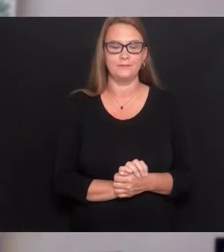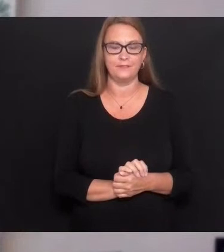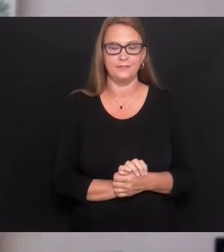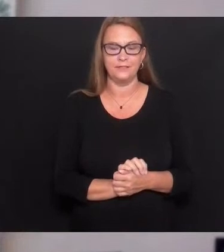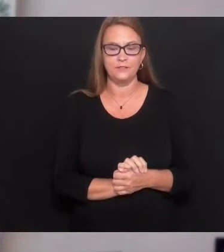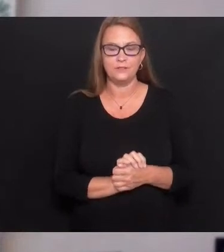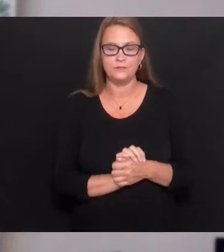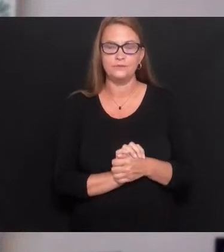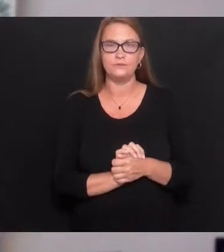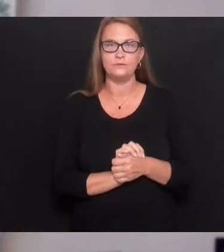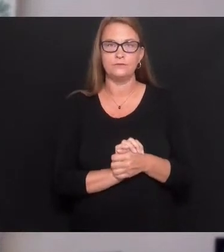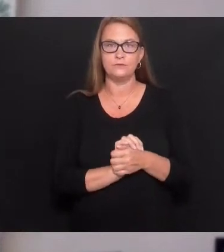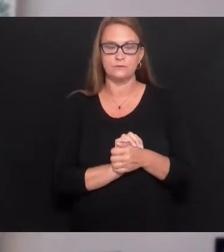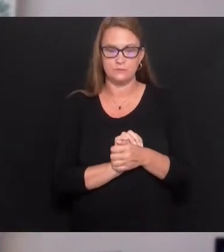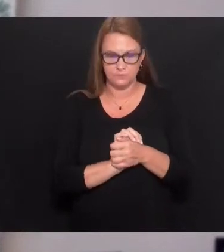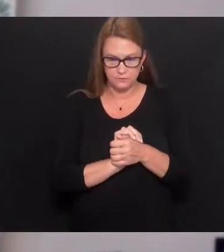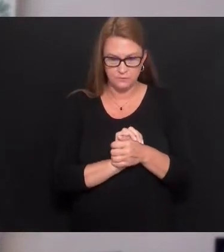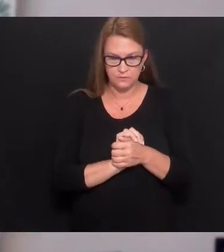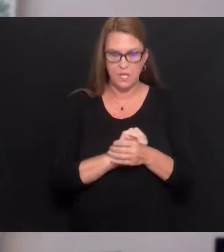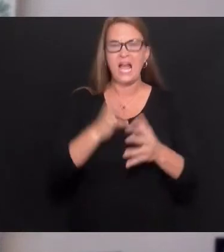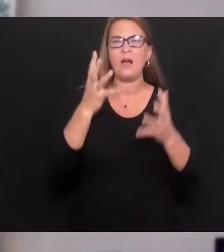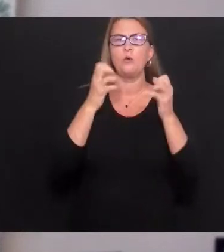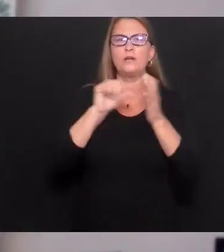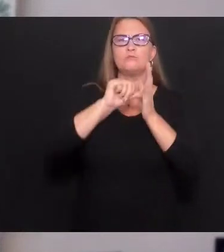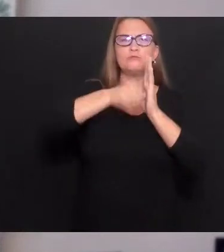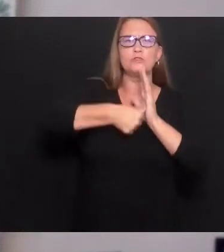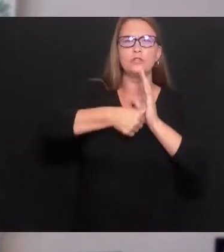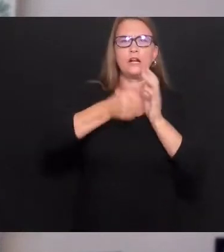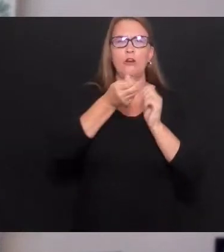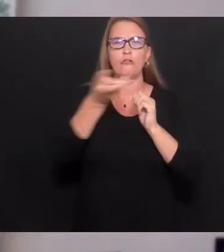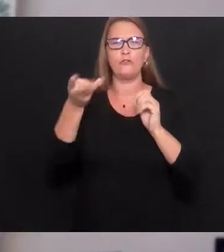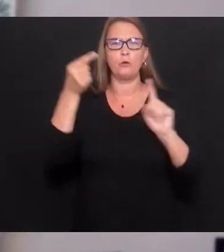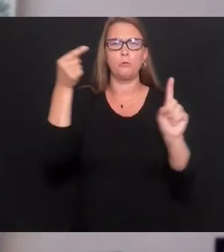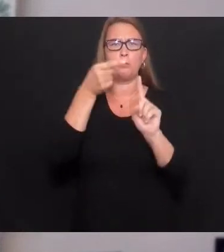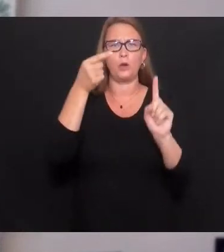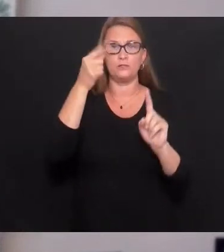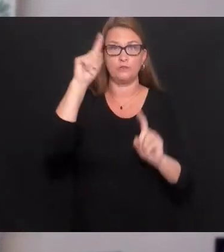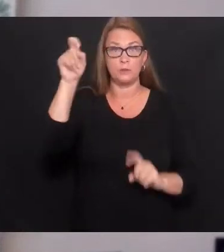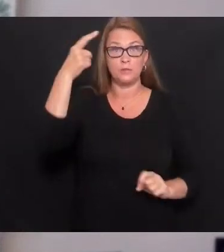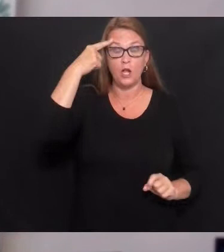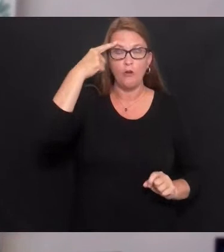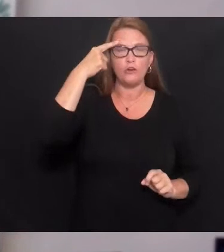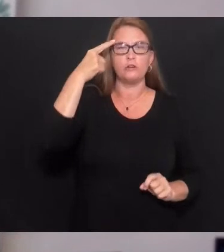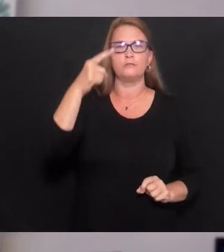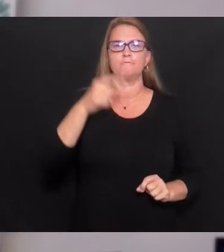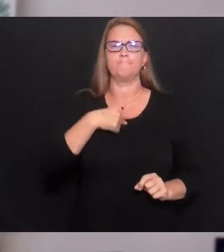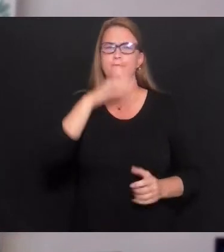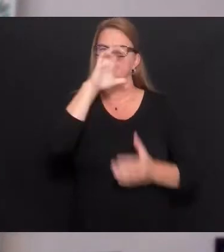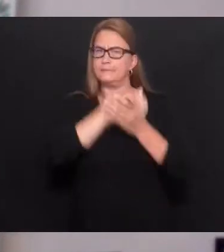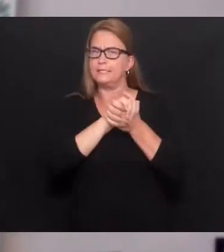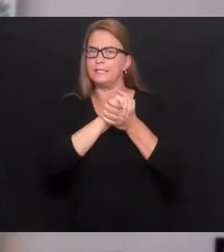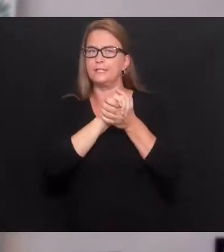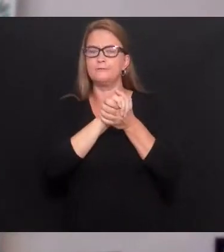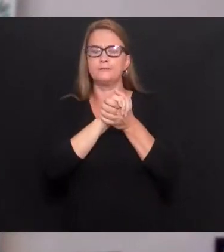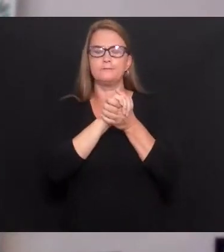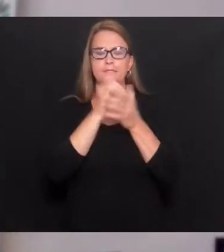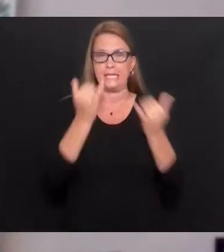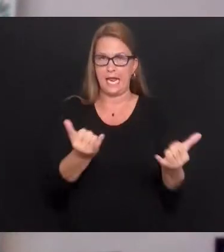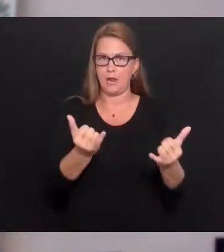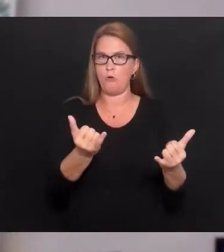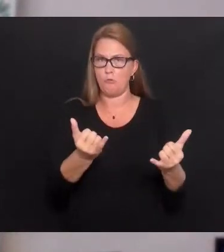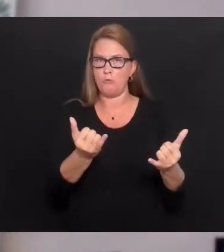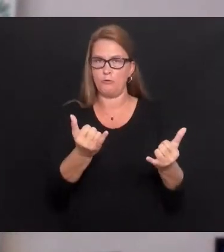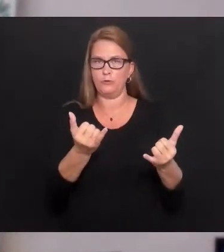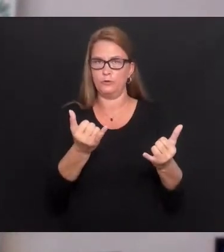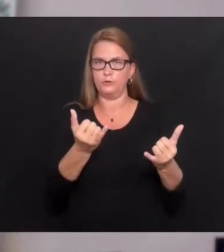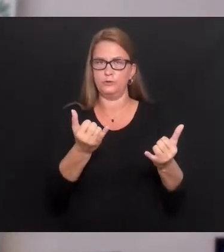And reinforcing a couple of the points the governor has made, we do believe from looking at some of